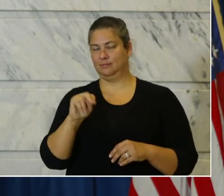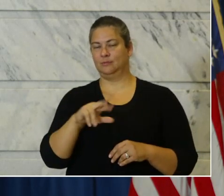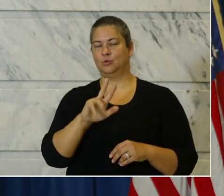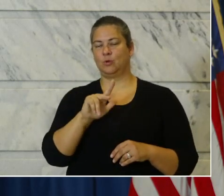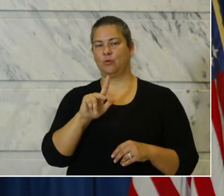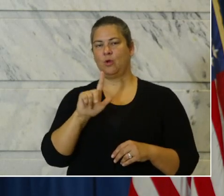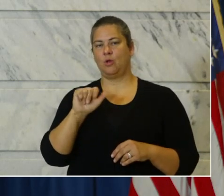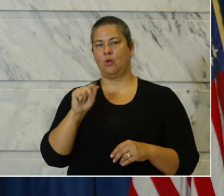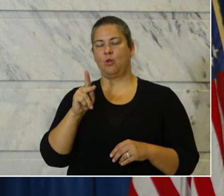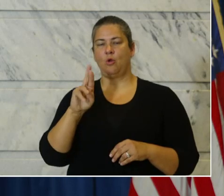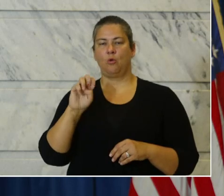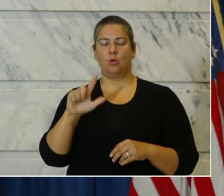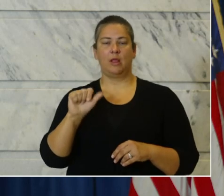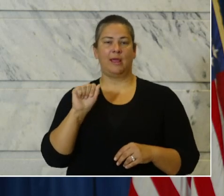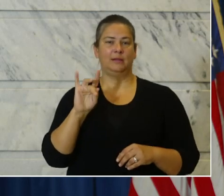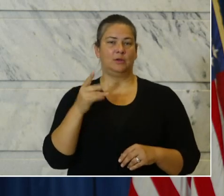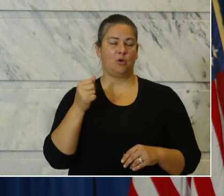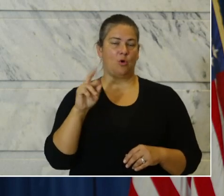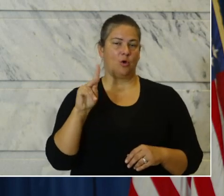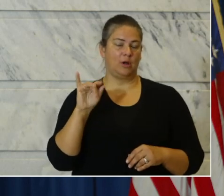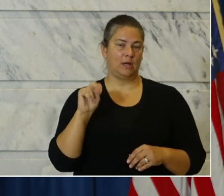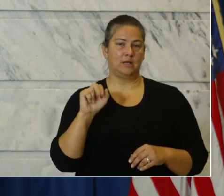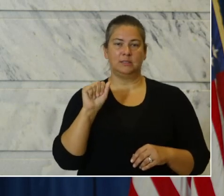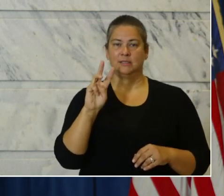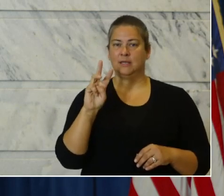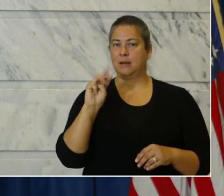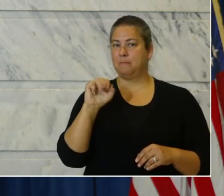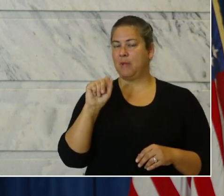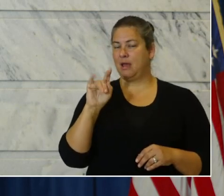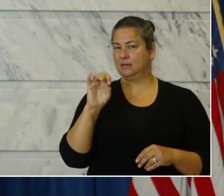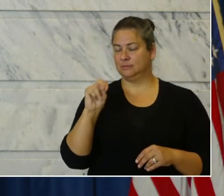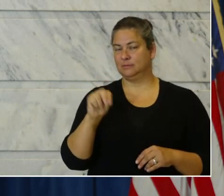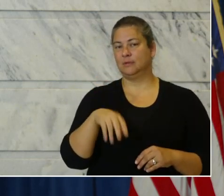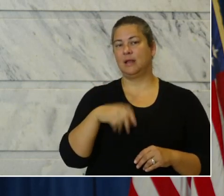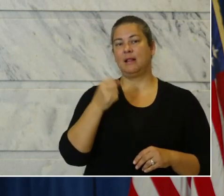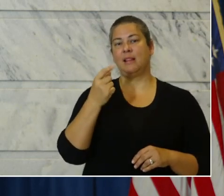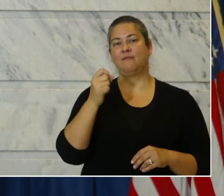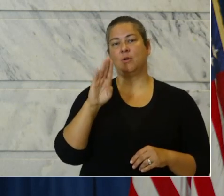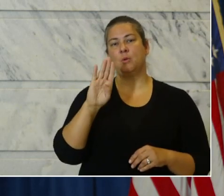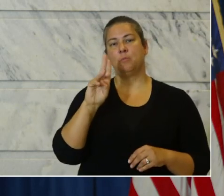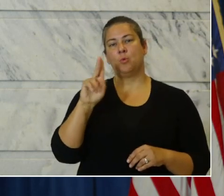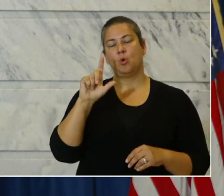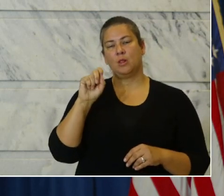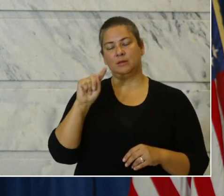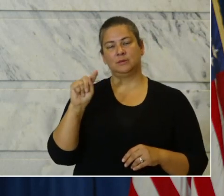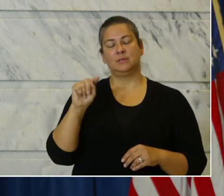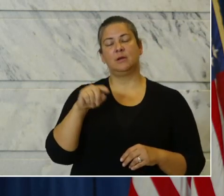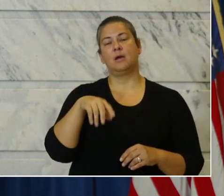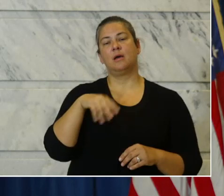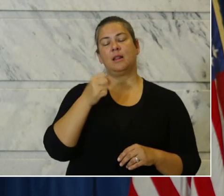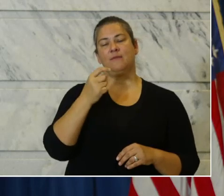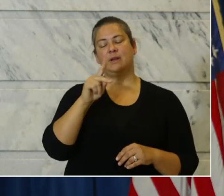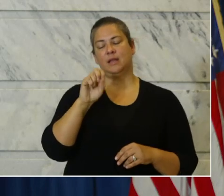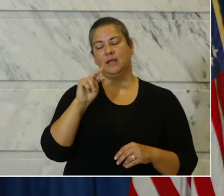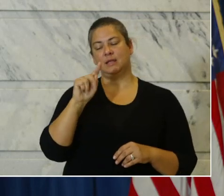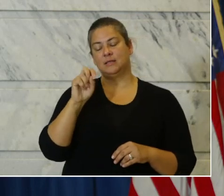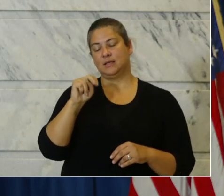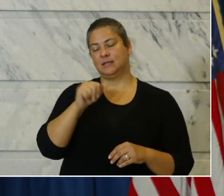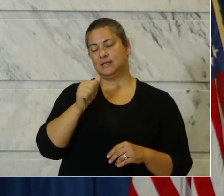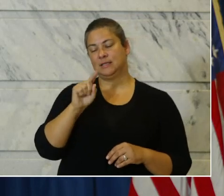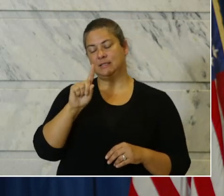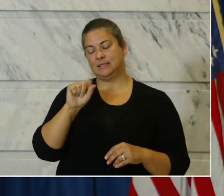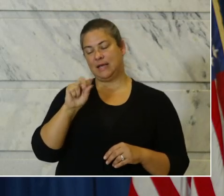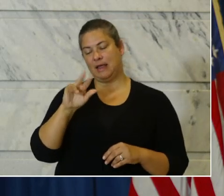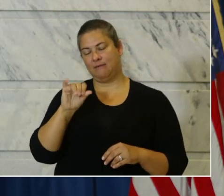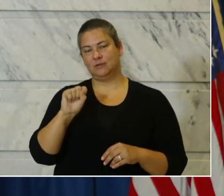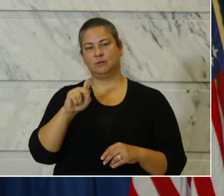in Laurel, 18 in Hardin, 16 in Madison, 11 in Bullitt, 11 in Kenton, 10 in Davis,